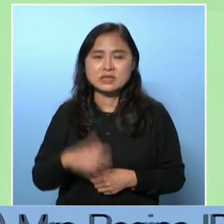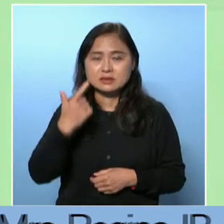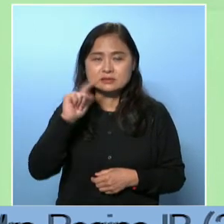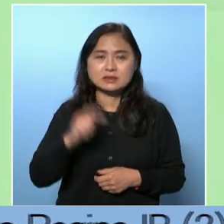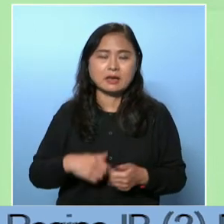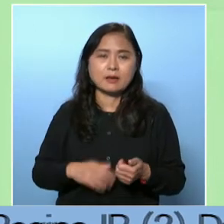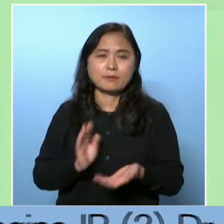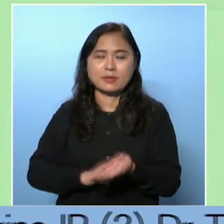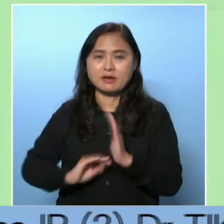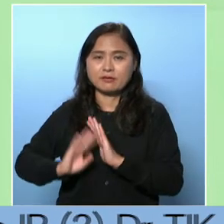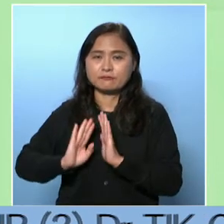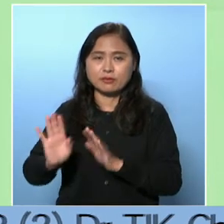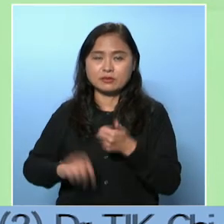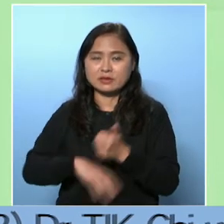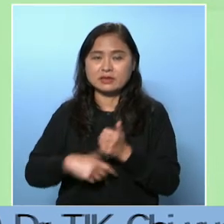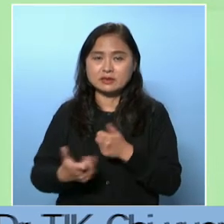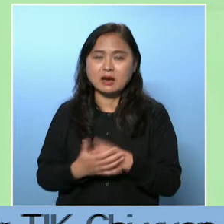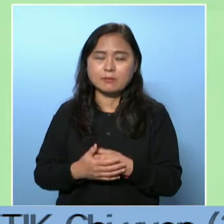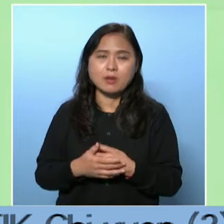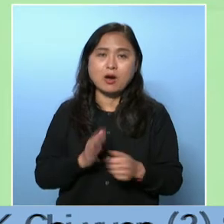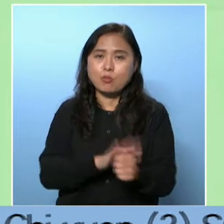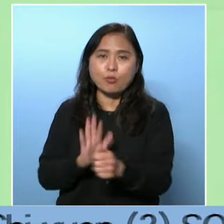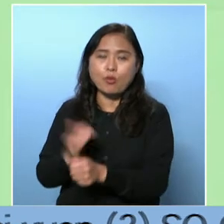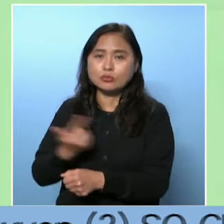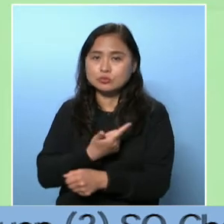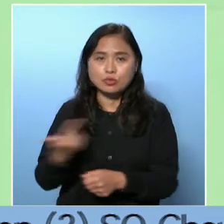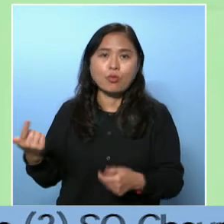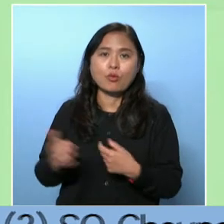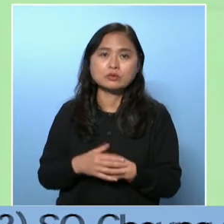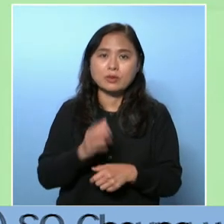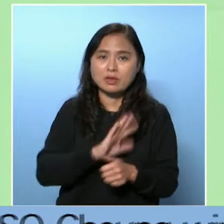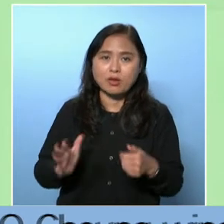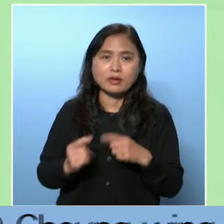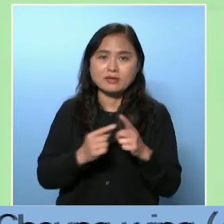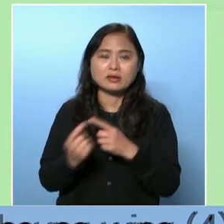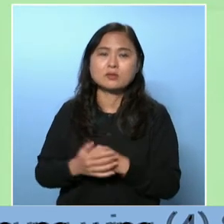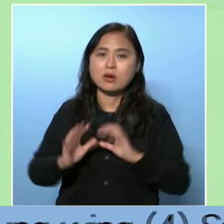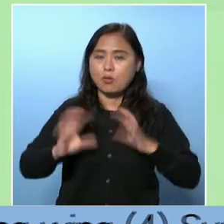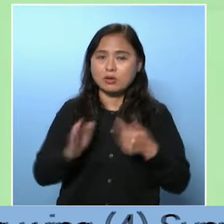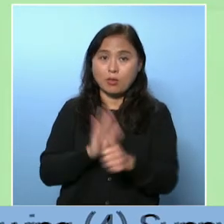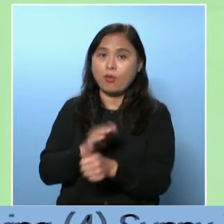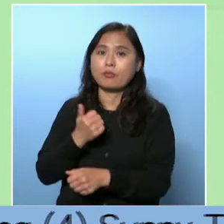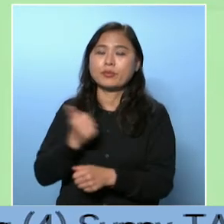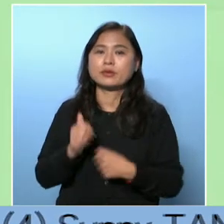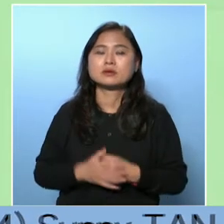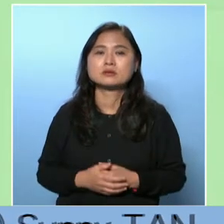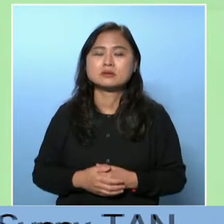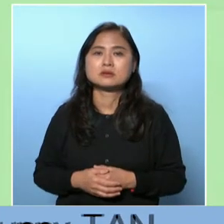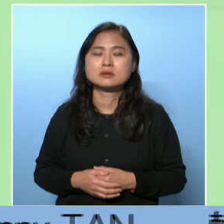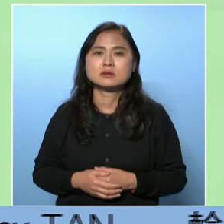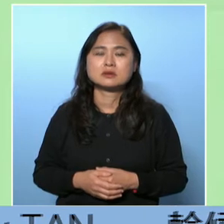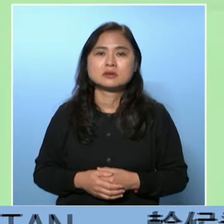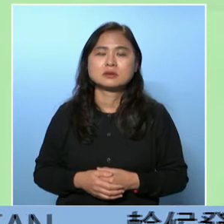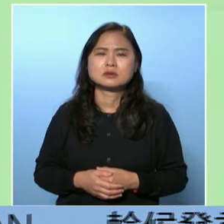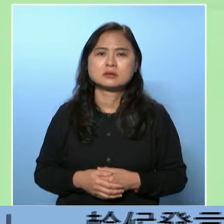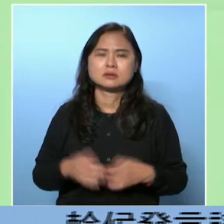the 27 billion round of AEF will be able to be utilized in such a way that the people